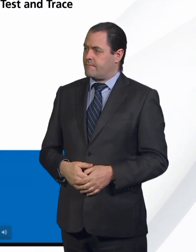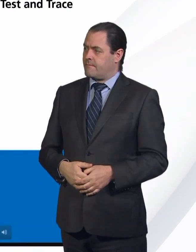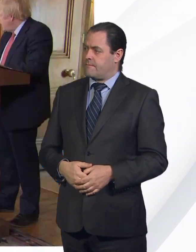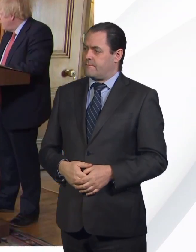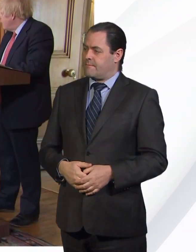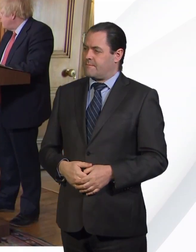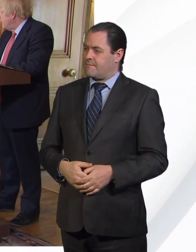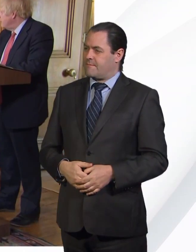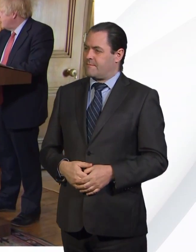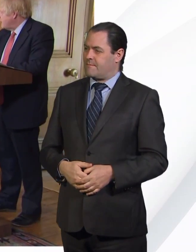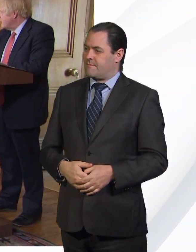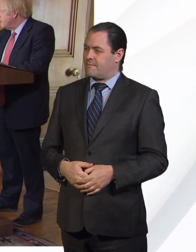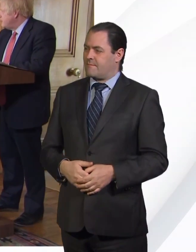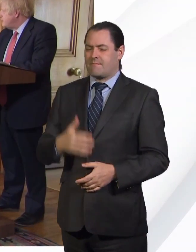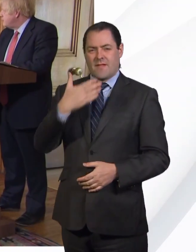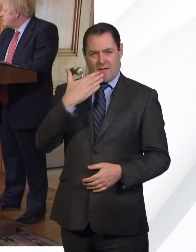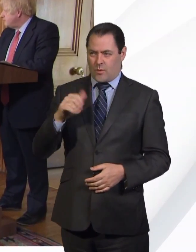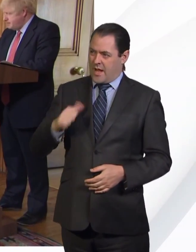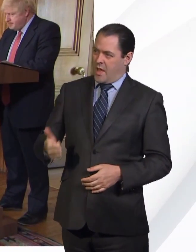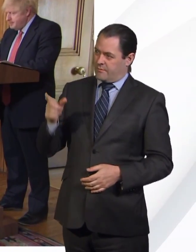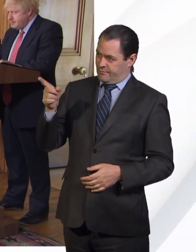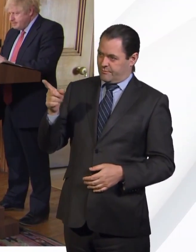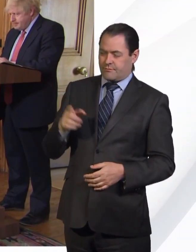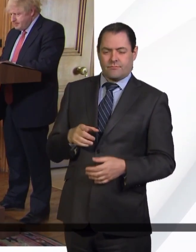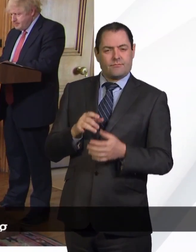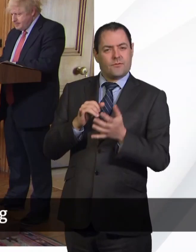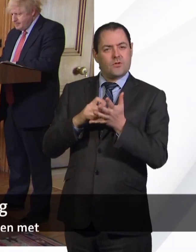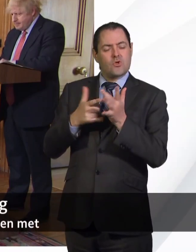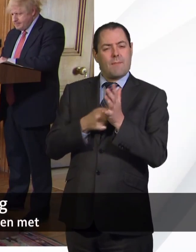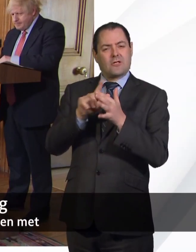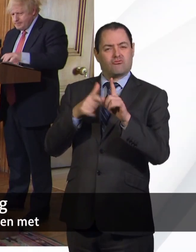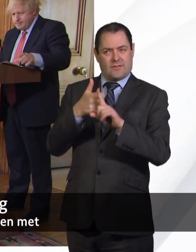Thanks, Rich. I'll hand over now to Sir Patrick. Thank you. May I have the first slide, please?